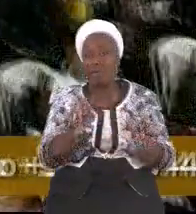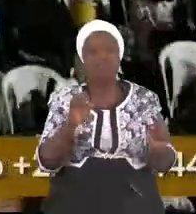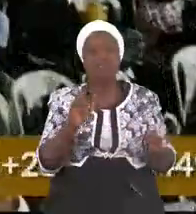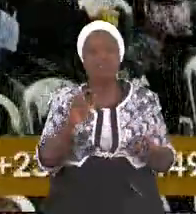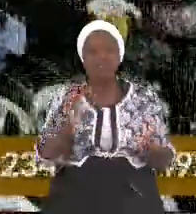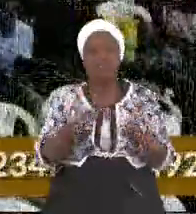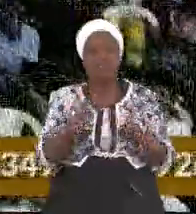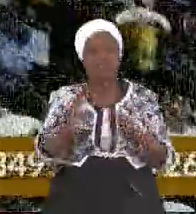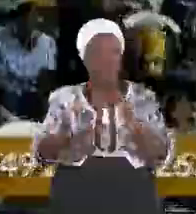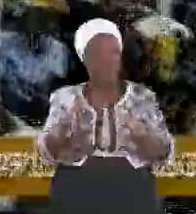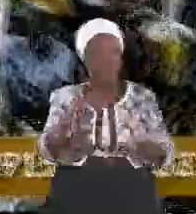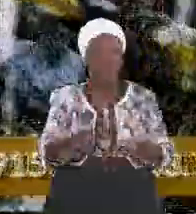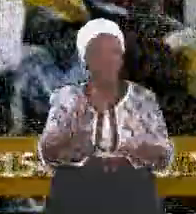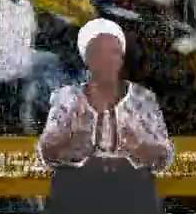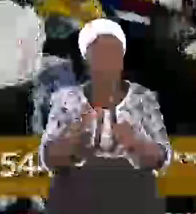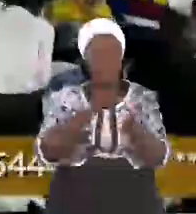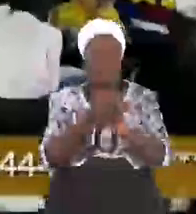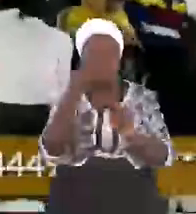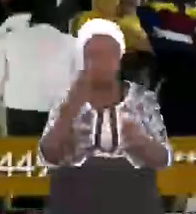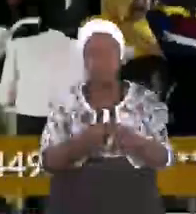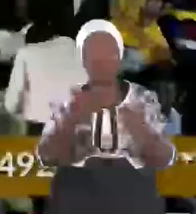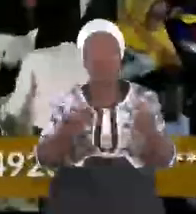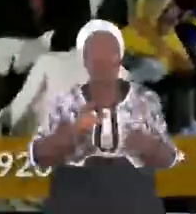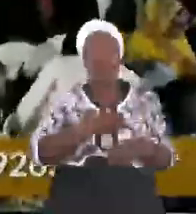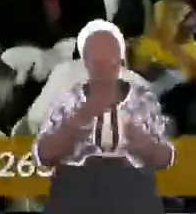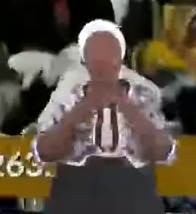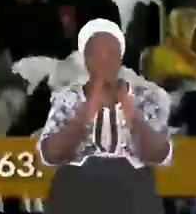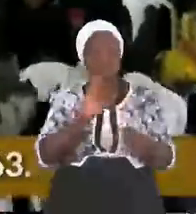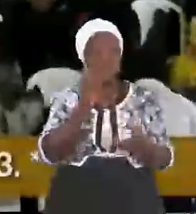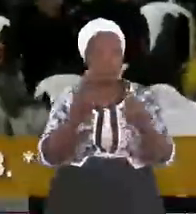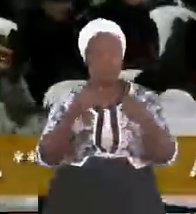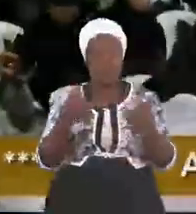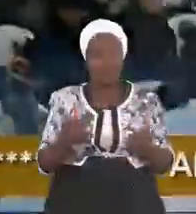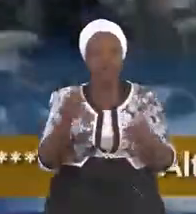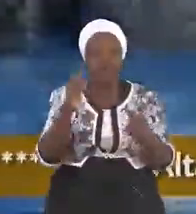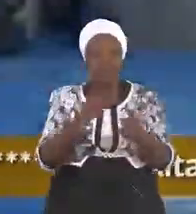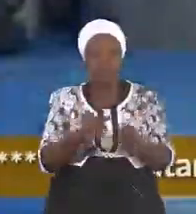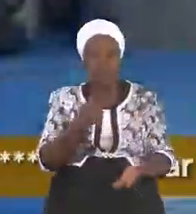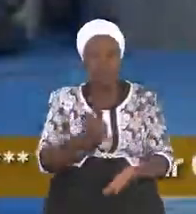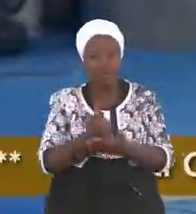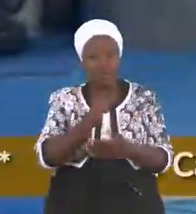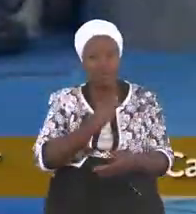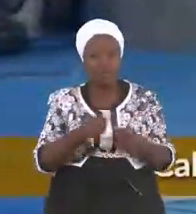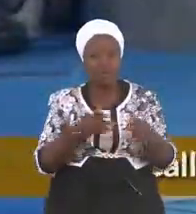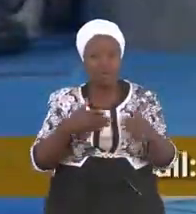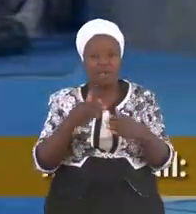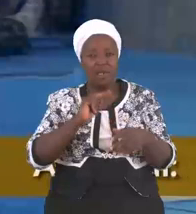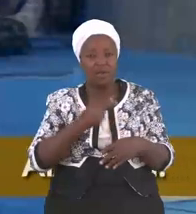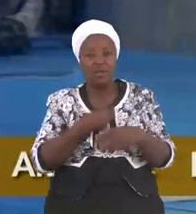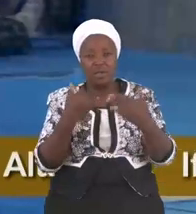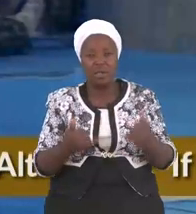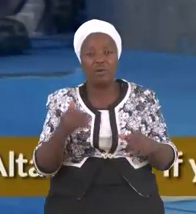Jesus' name. We call on our state pastor, Pastor Sam, to lead us now in